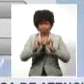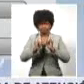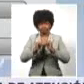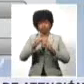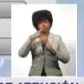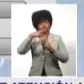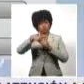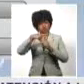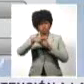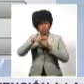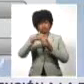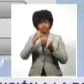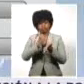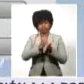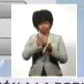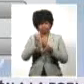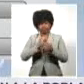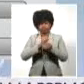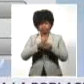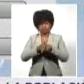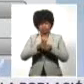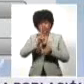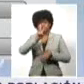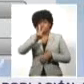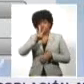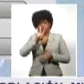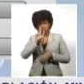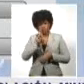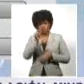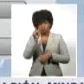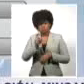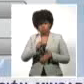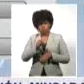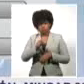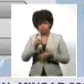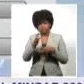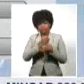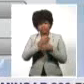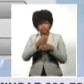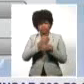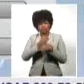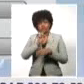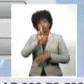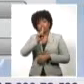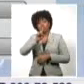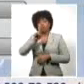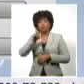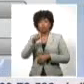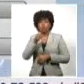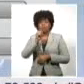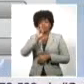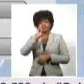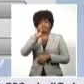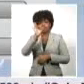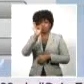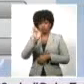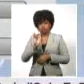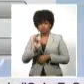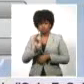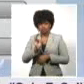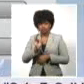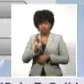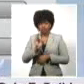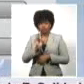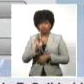results were presented yesterday. In some cases, the samples were collected the day before yesterday. But what I'm referring to are